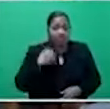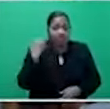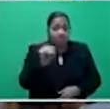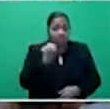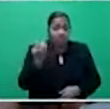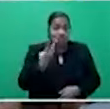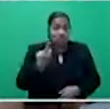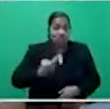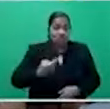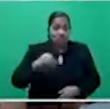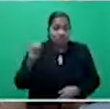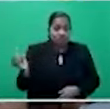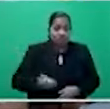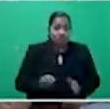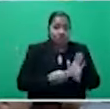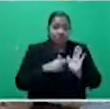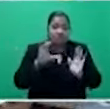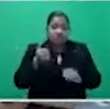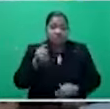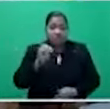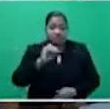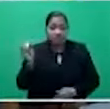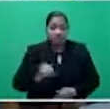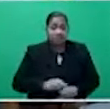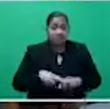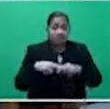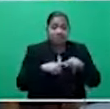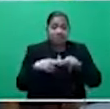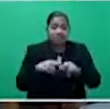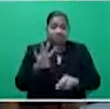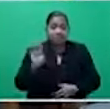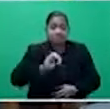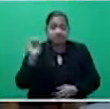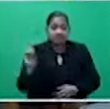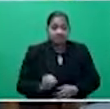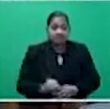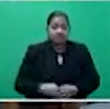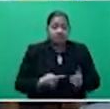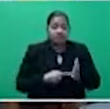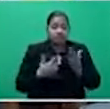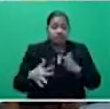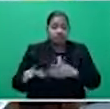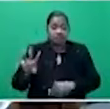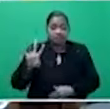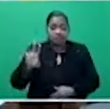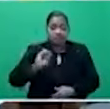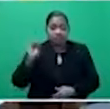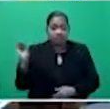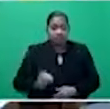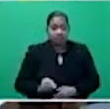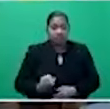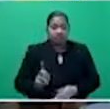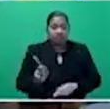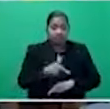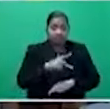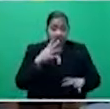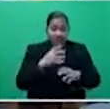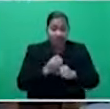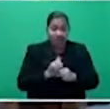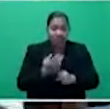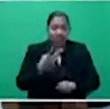11%. New Caledonia, 6%. Fiji, 4%. Tonga, 3%. Pacific average,